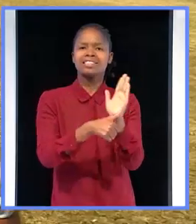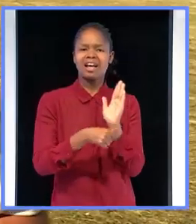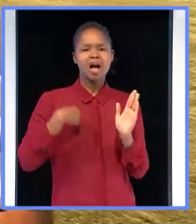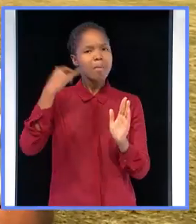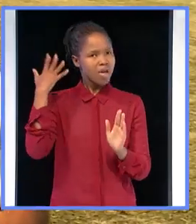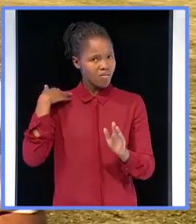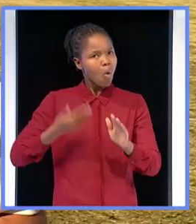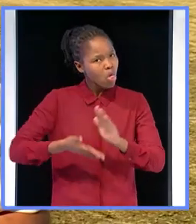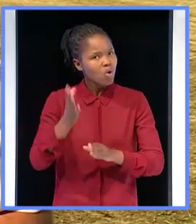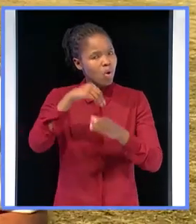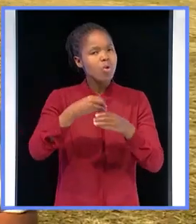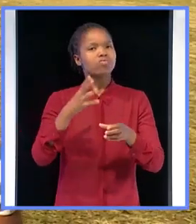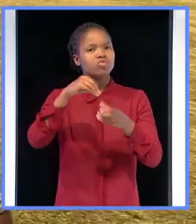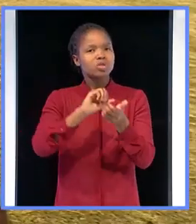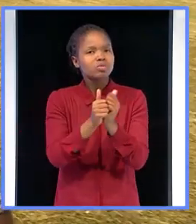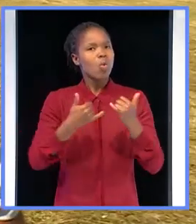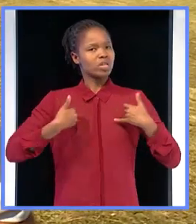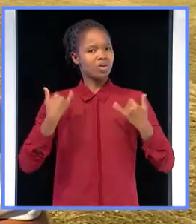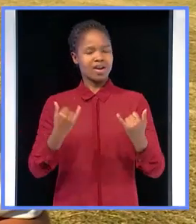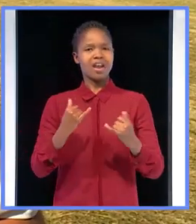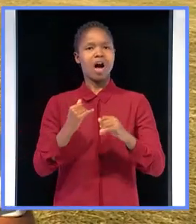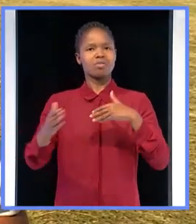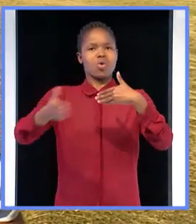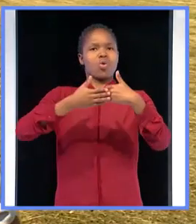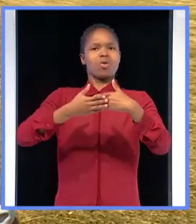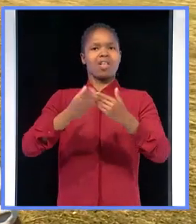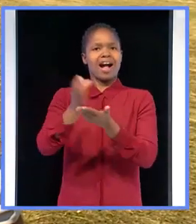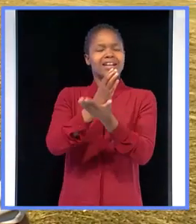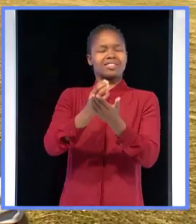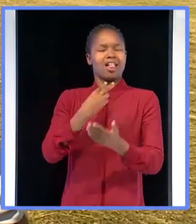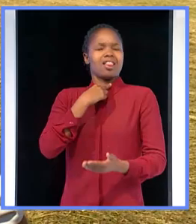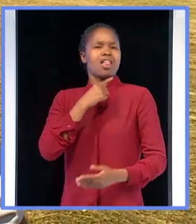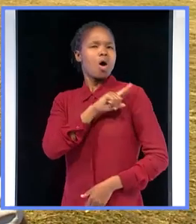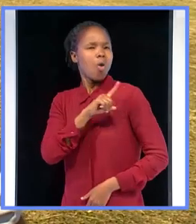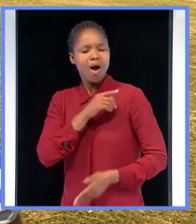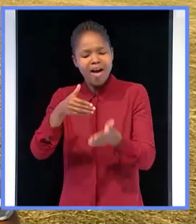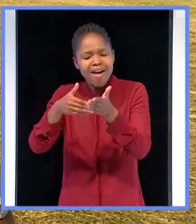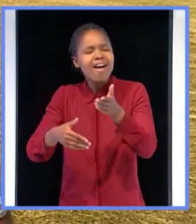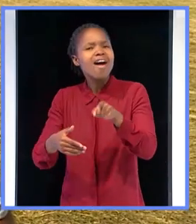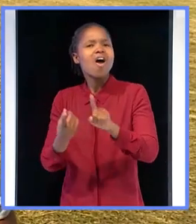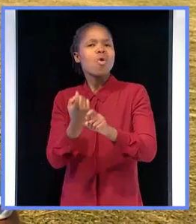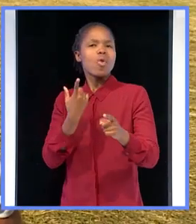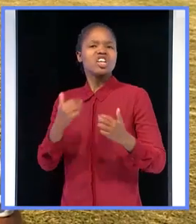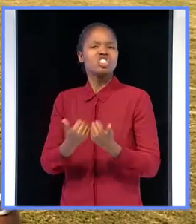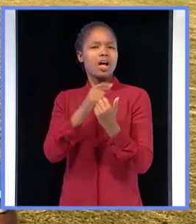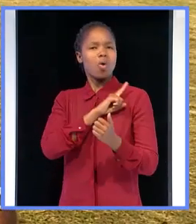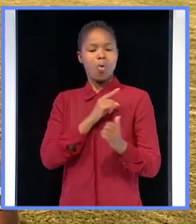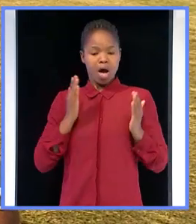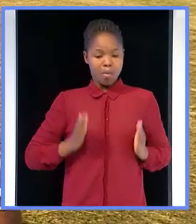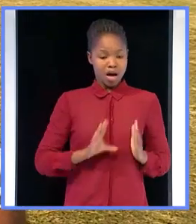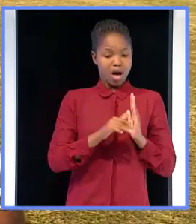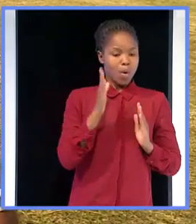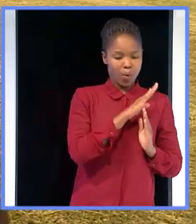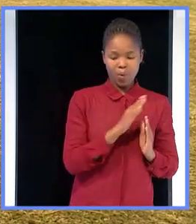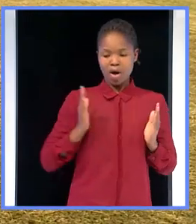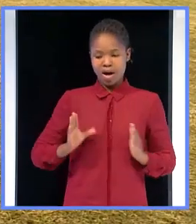can't play anymore, what's the real issue for them? Why can't you play against able-bodied rugby players?